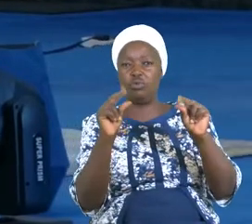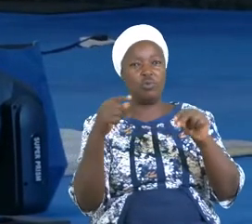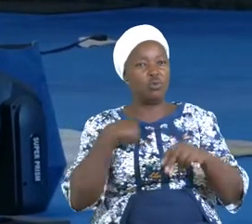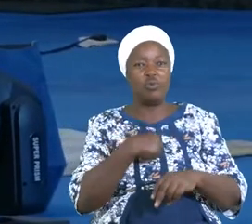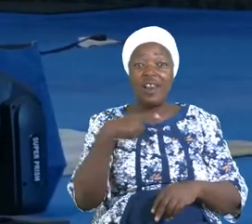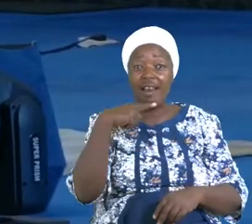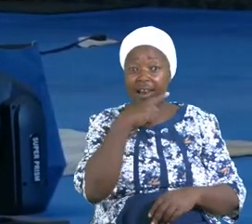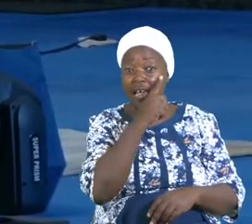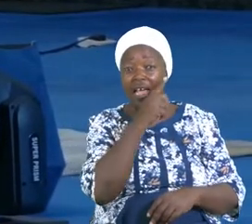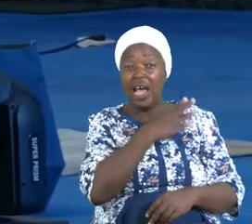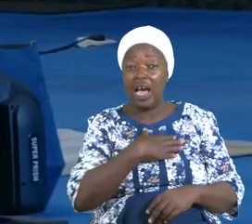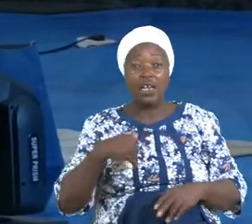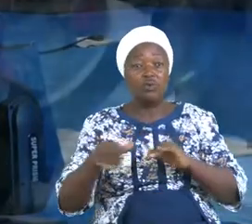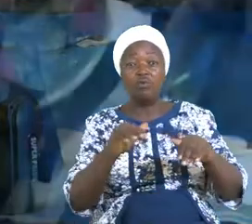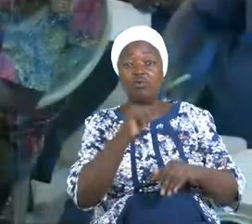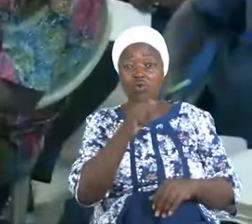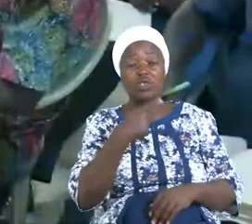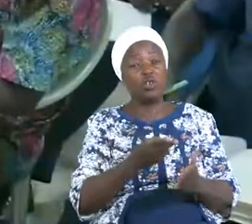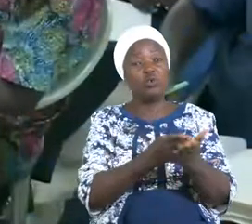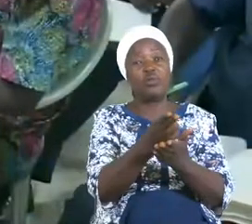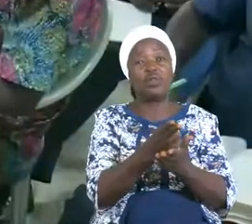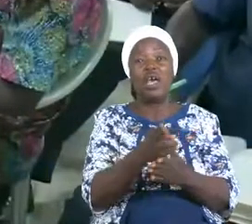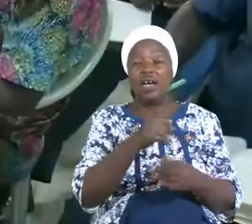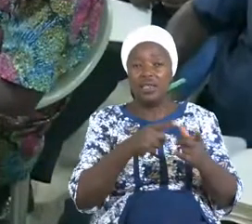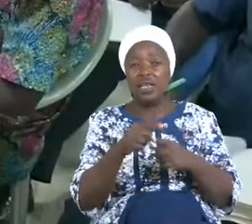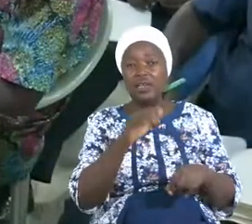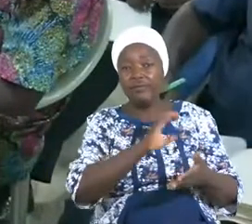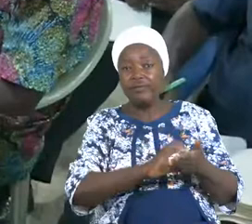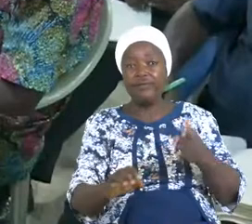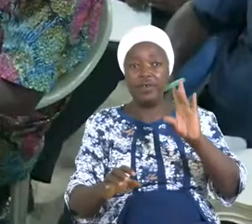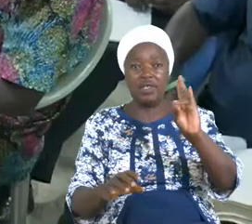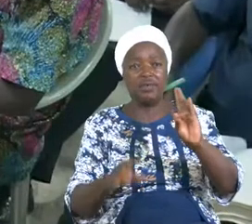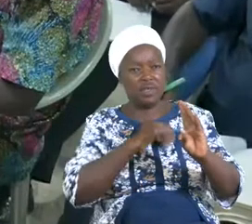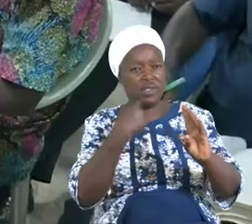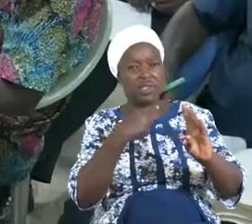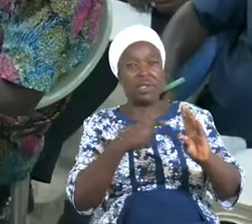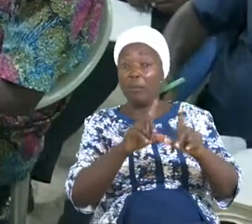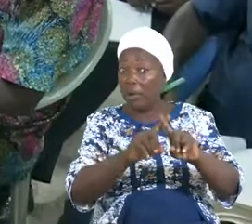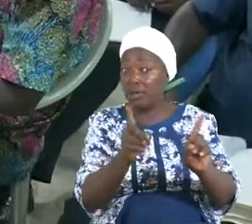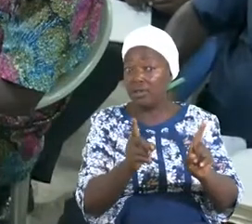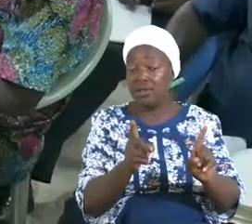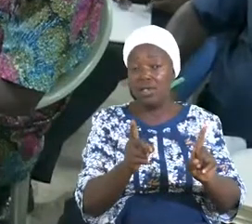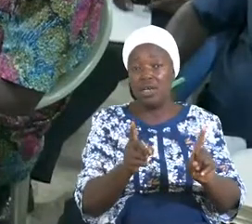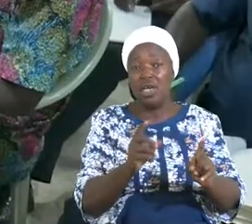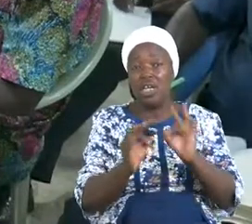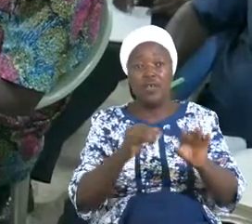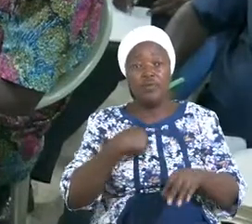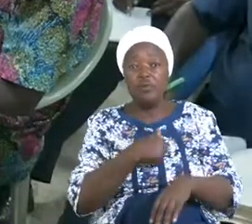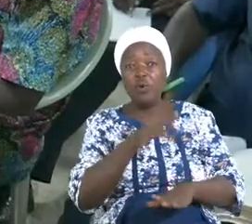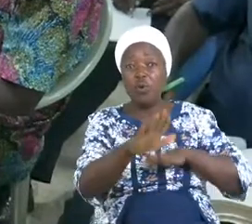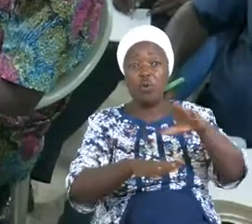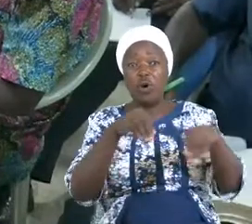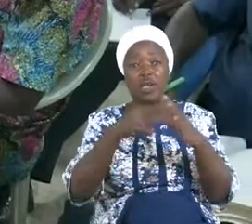do not the truth. In verse 7, it says, but if we walk in the